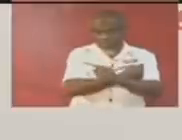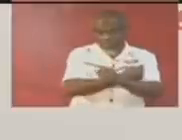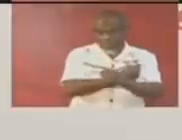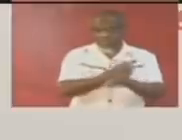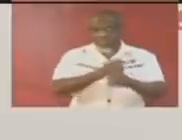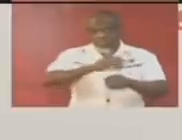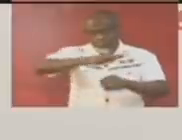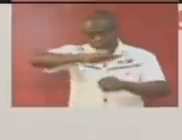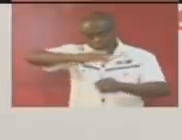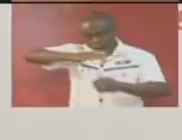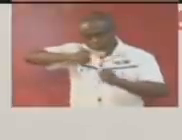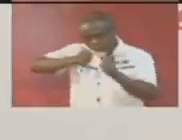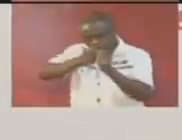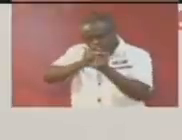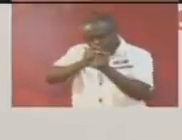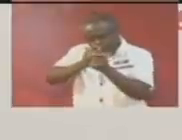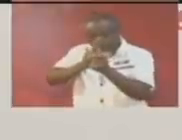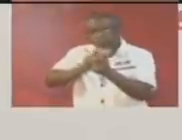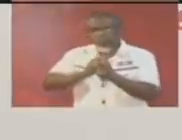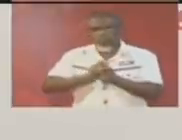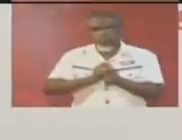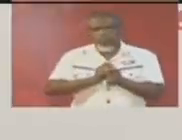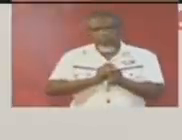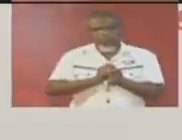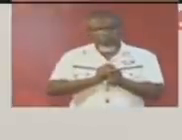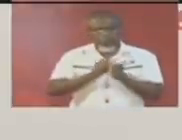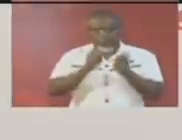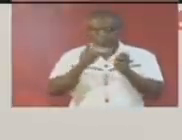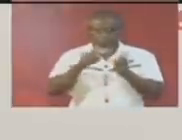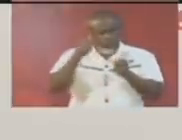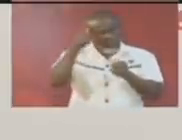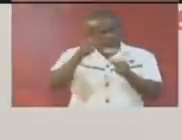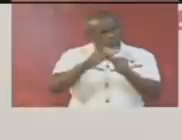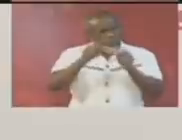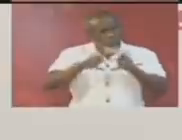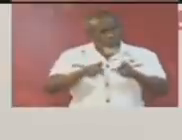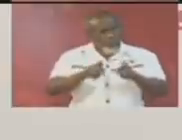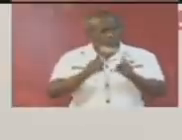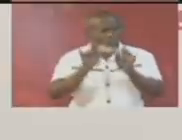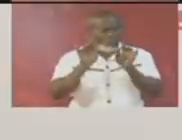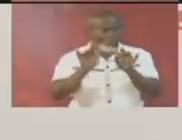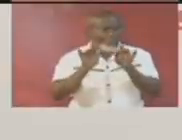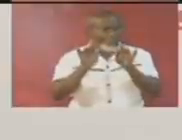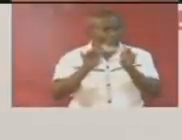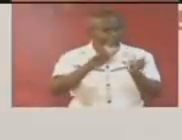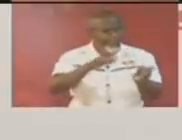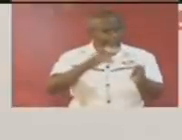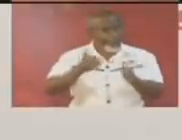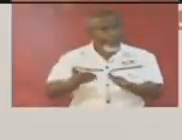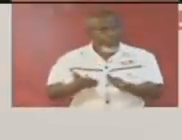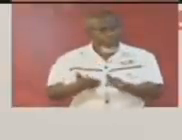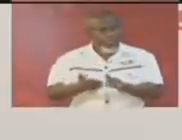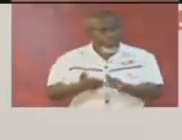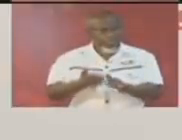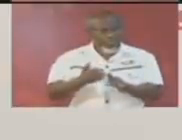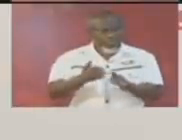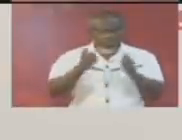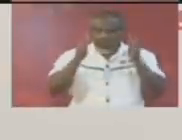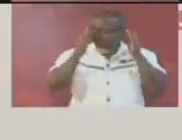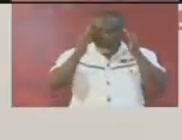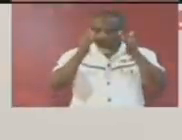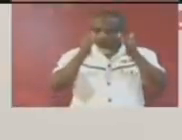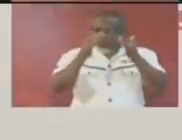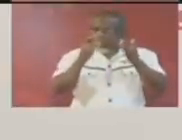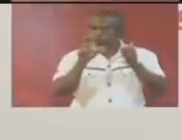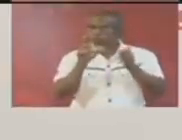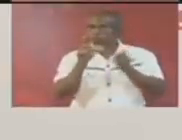the numerous loved ones that have been lost and also cast our minds on the lives that can be saved if we all